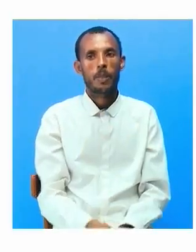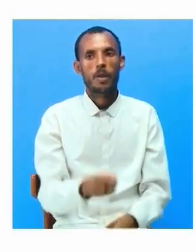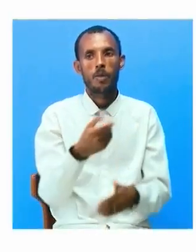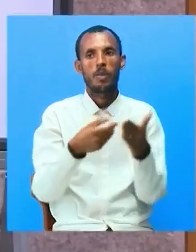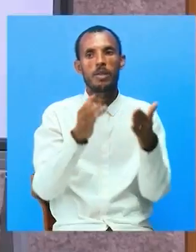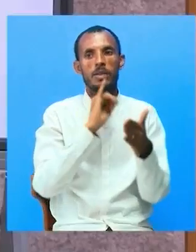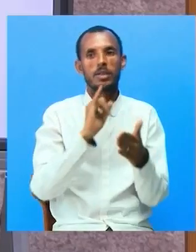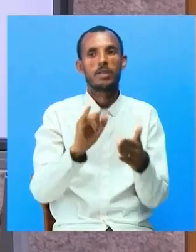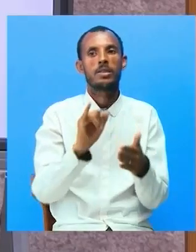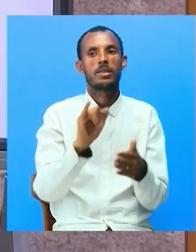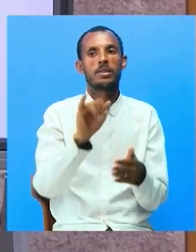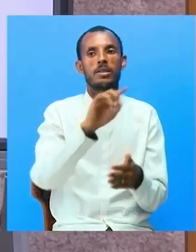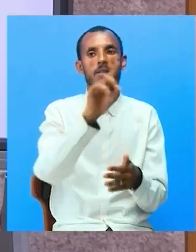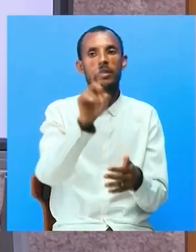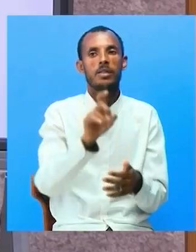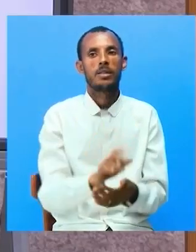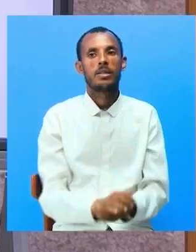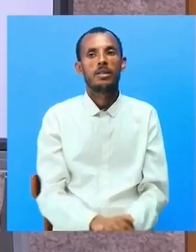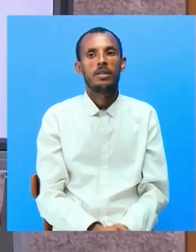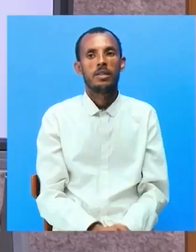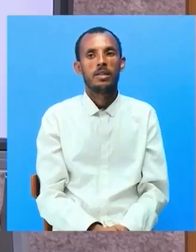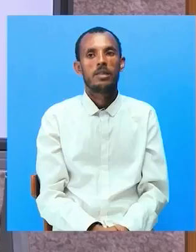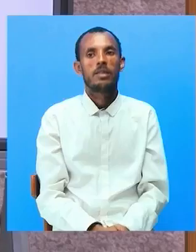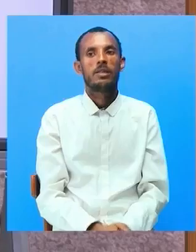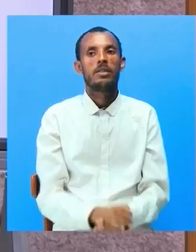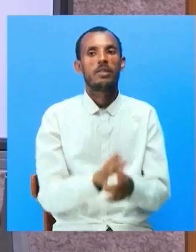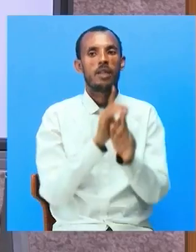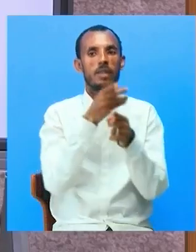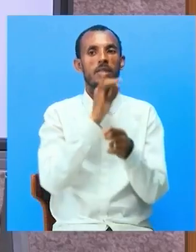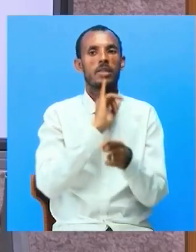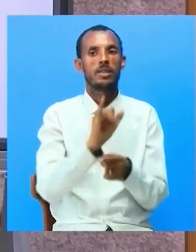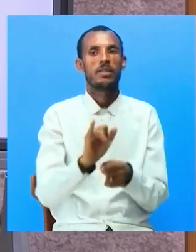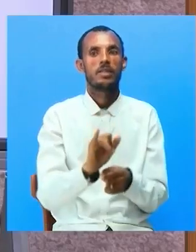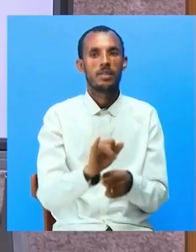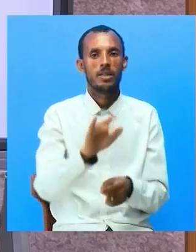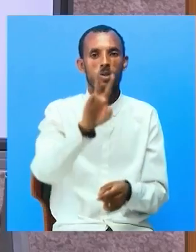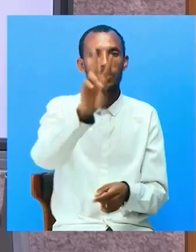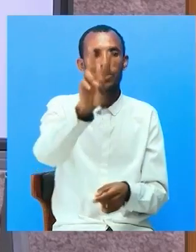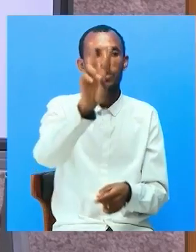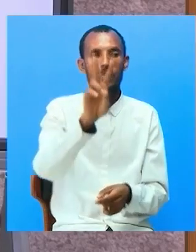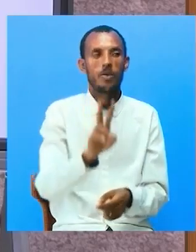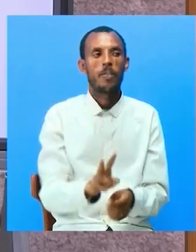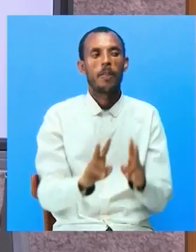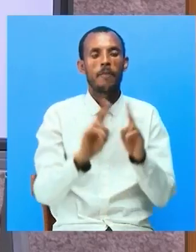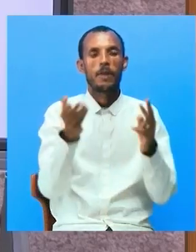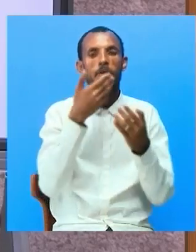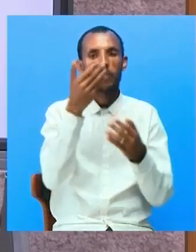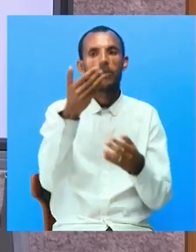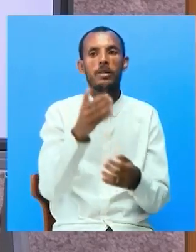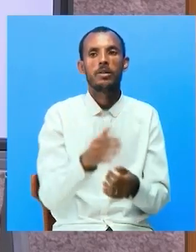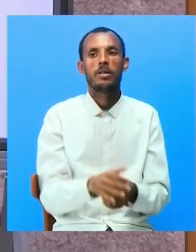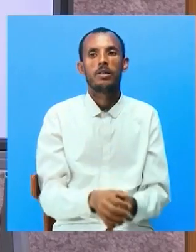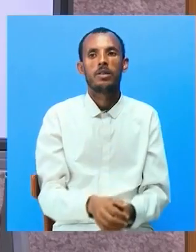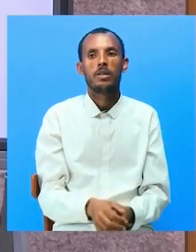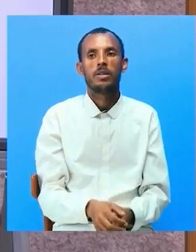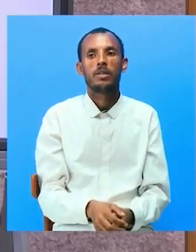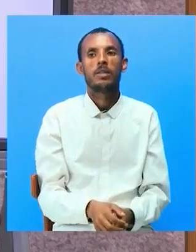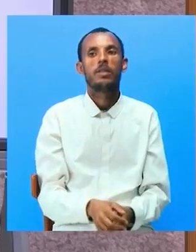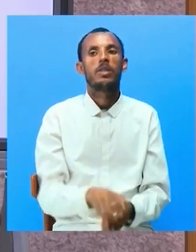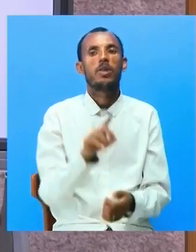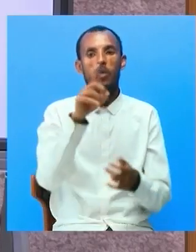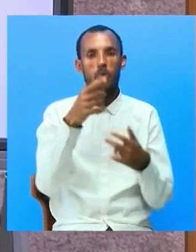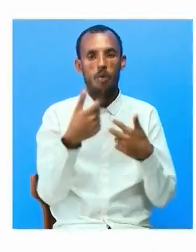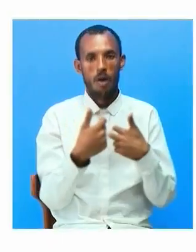here? What will be the answer? The answer will be this. 2. Very nice. Next to 0, you